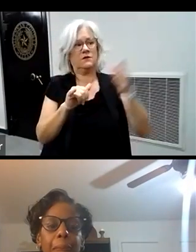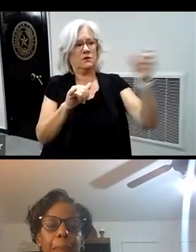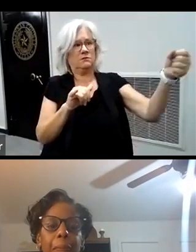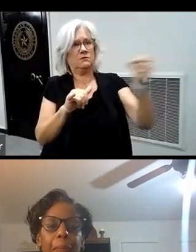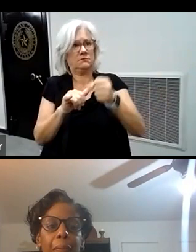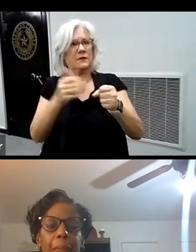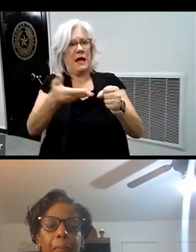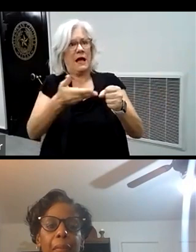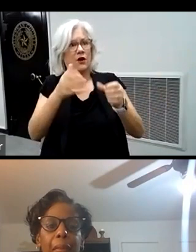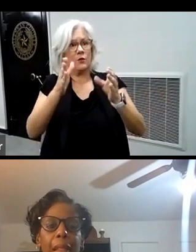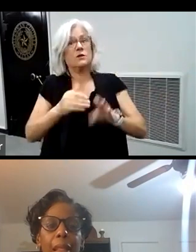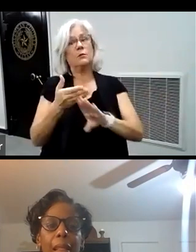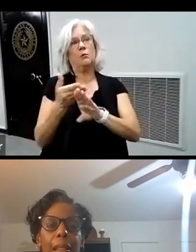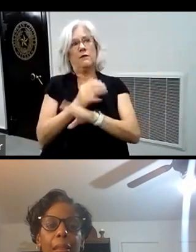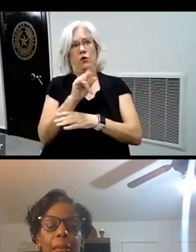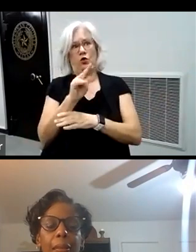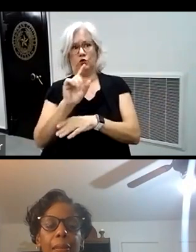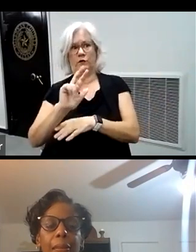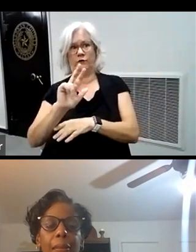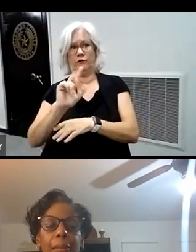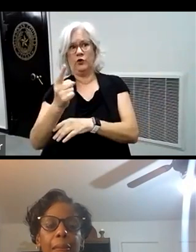leave time is exhausted. That's correct.